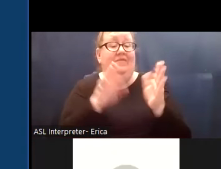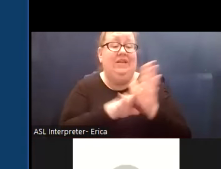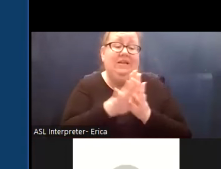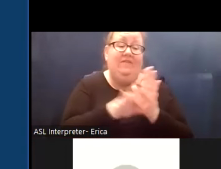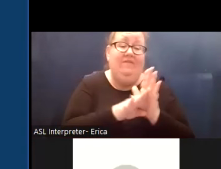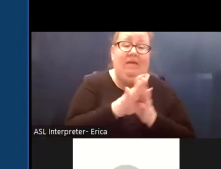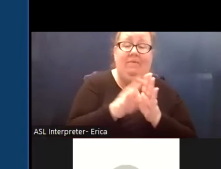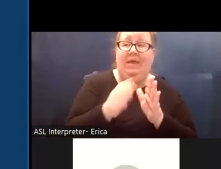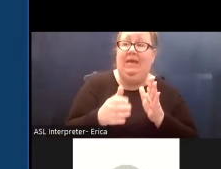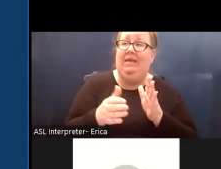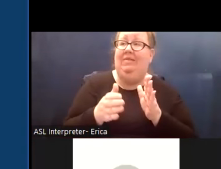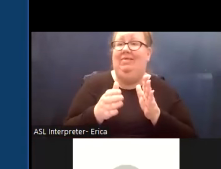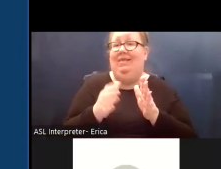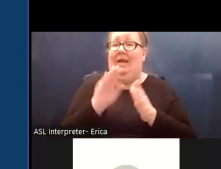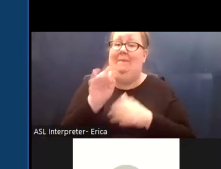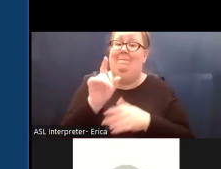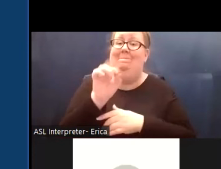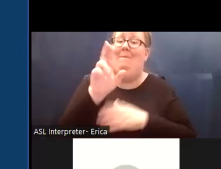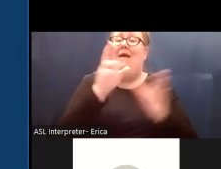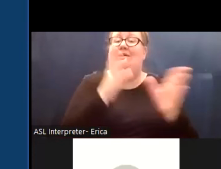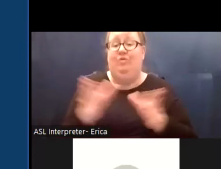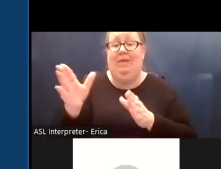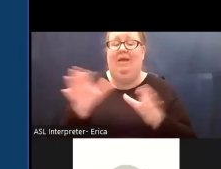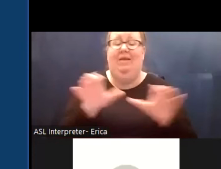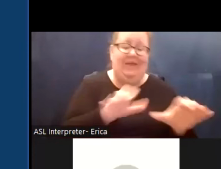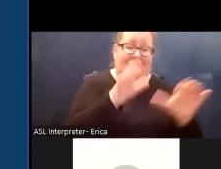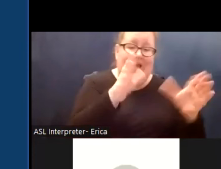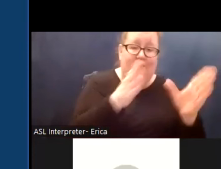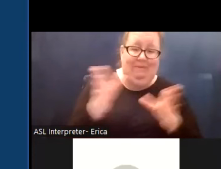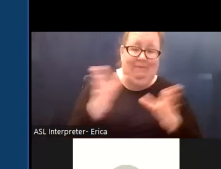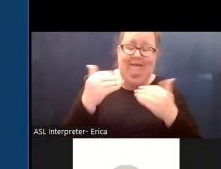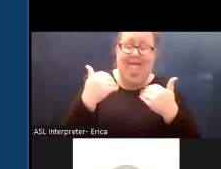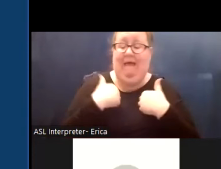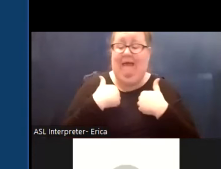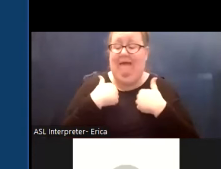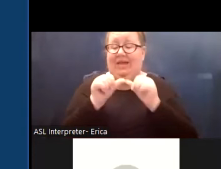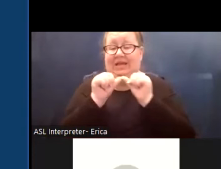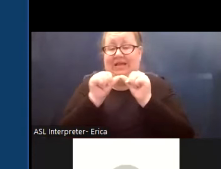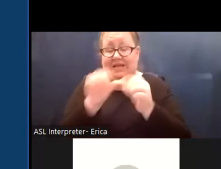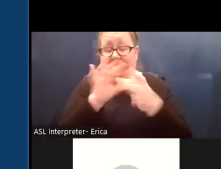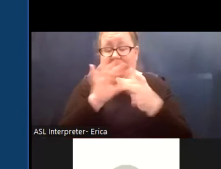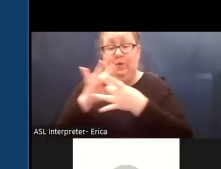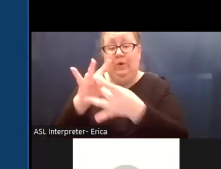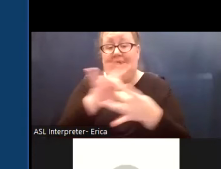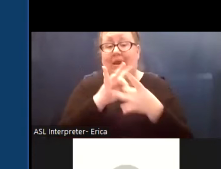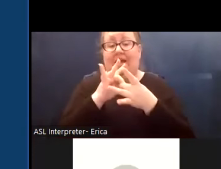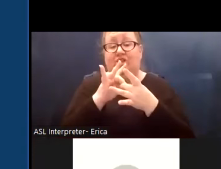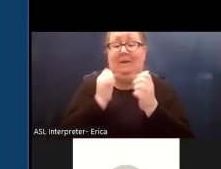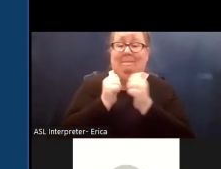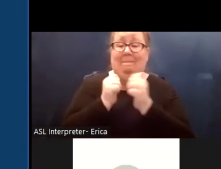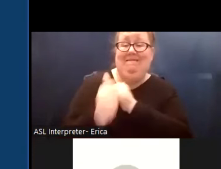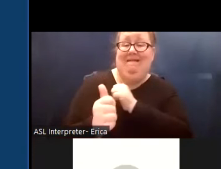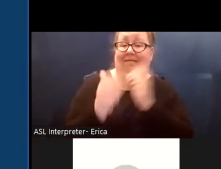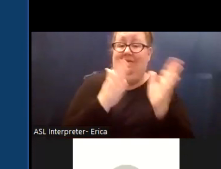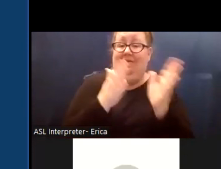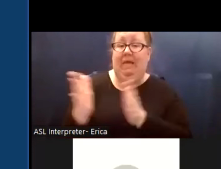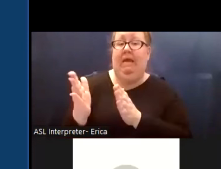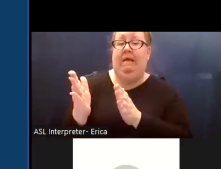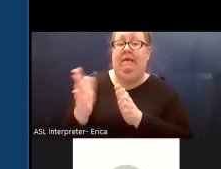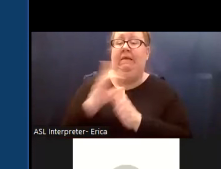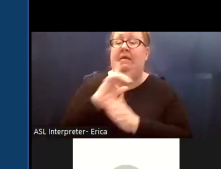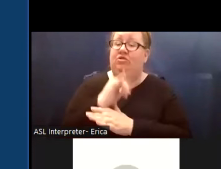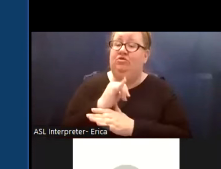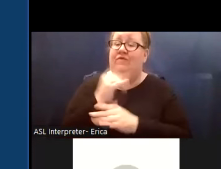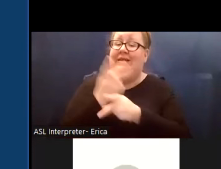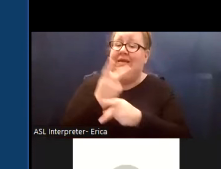master plan and also, or the action plan, and then, you know, also having like continued coordination beyond the plan is to really sort of keep